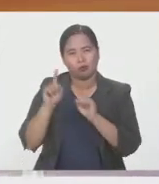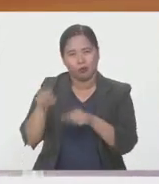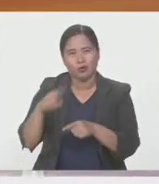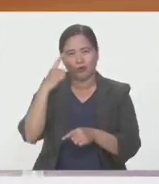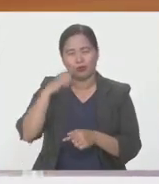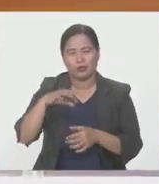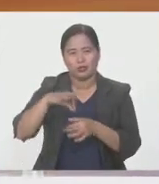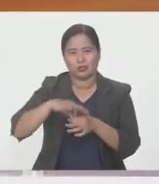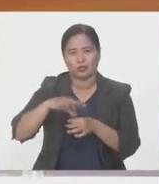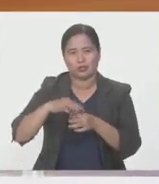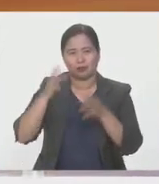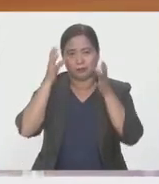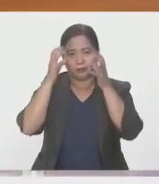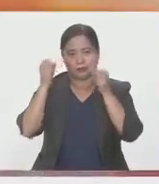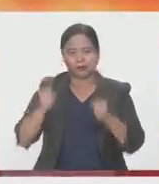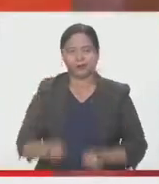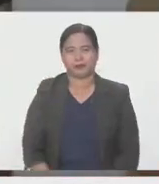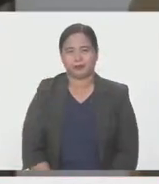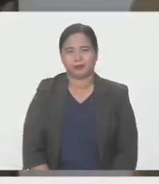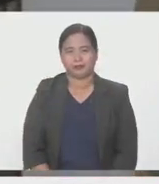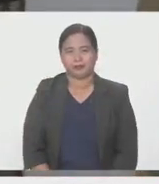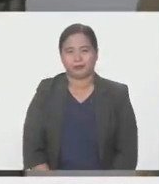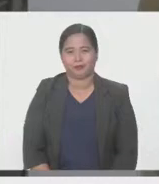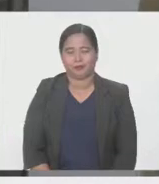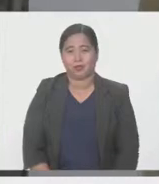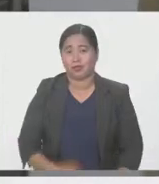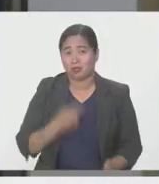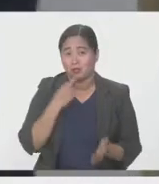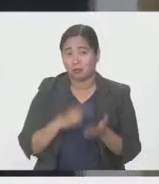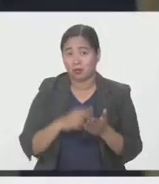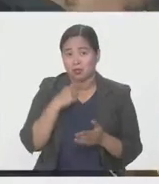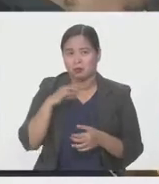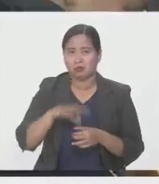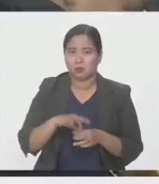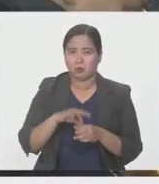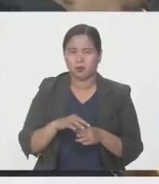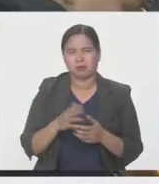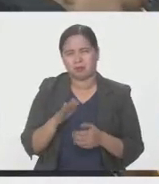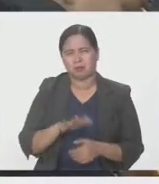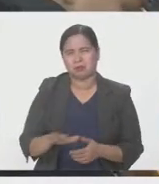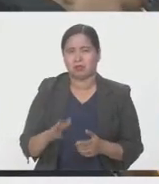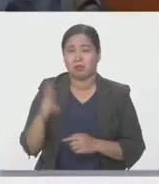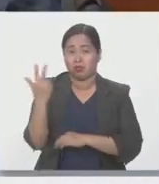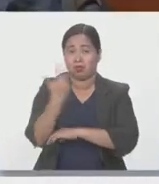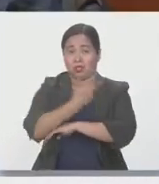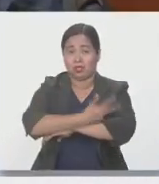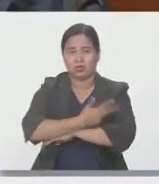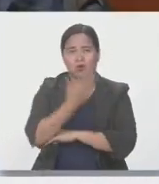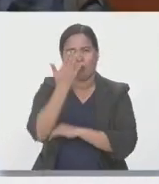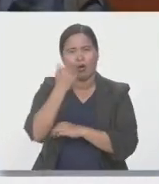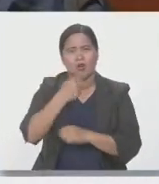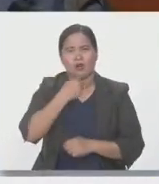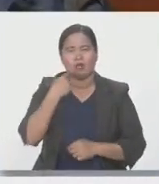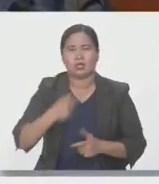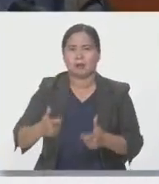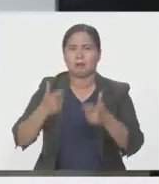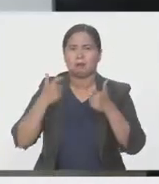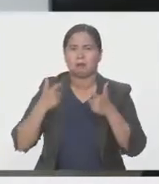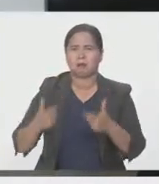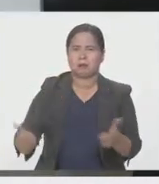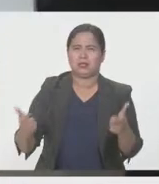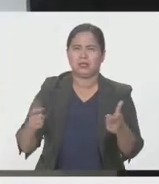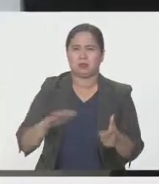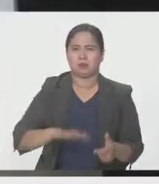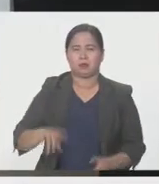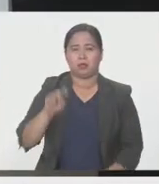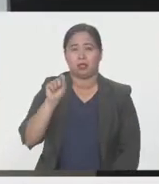next president. Reports say that the voting could take up to 3 days since Russia is a huge country sitting